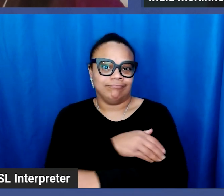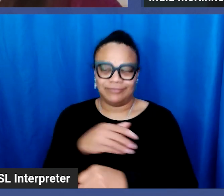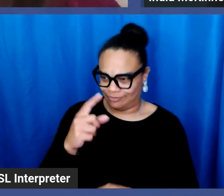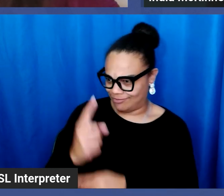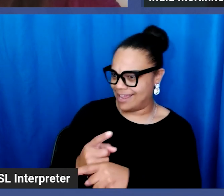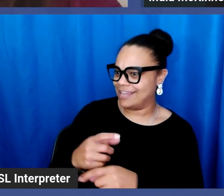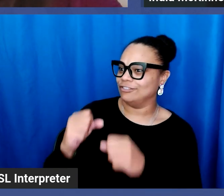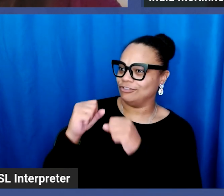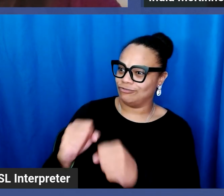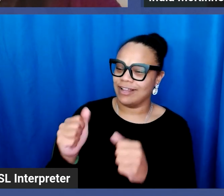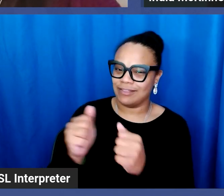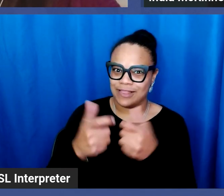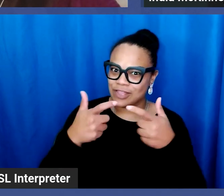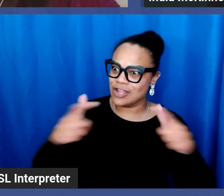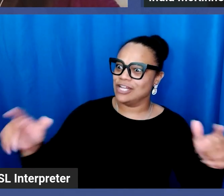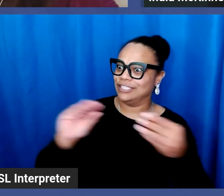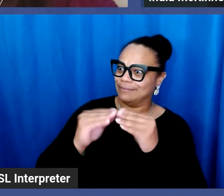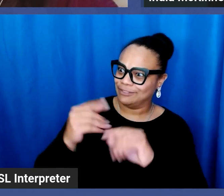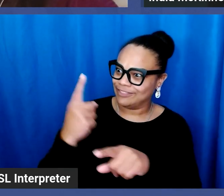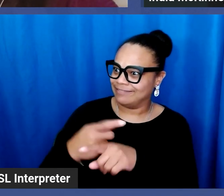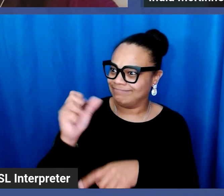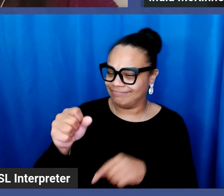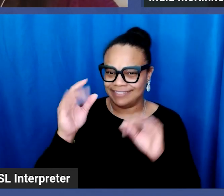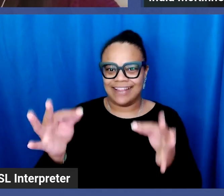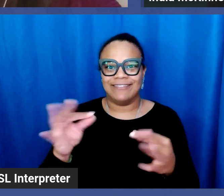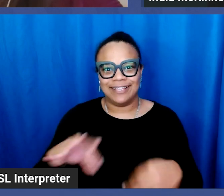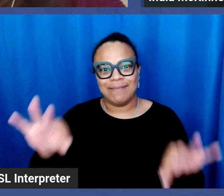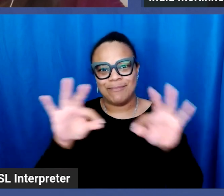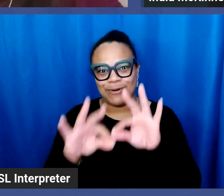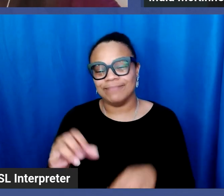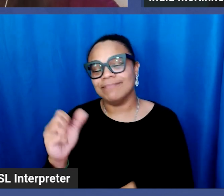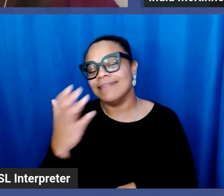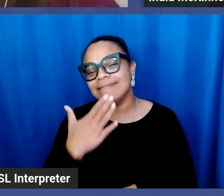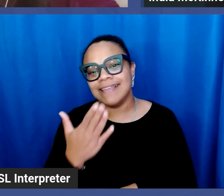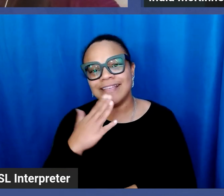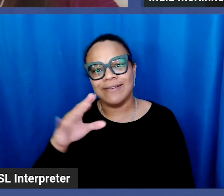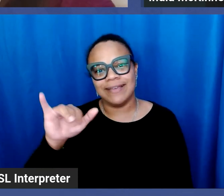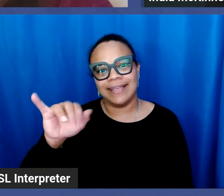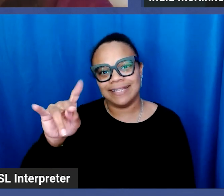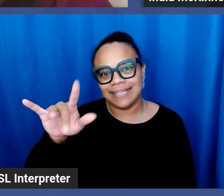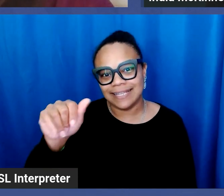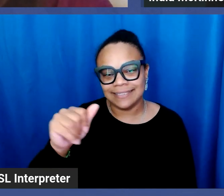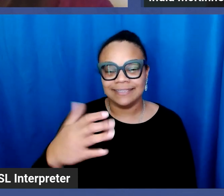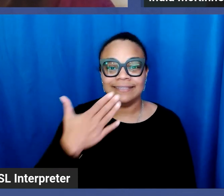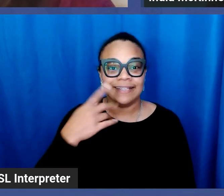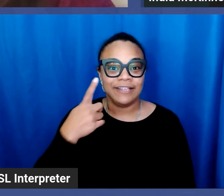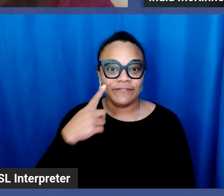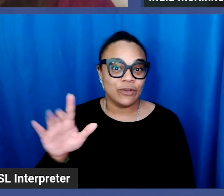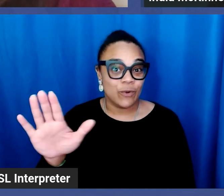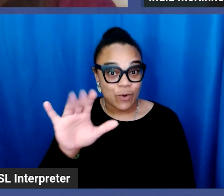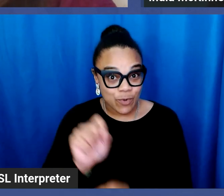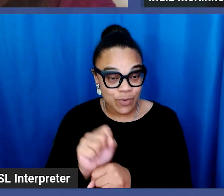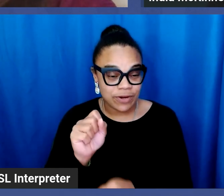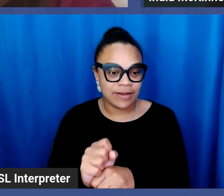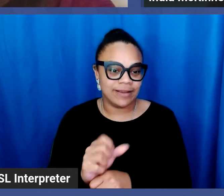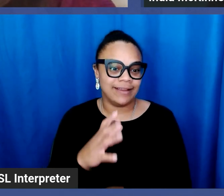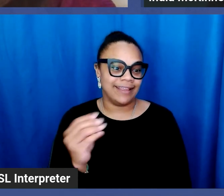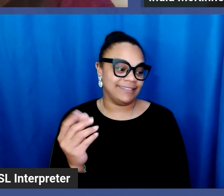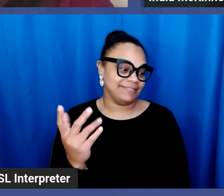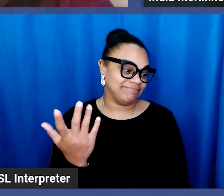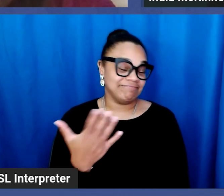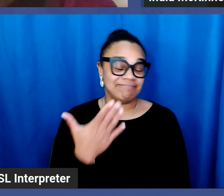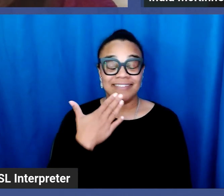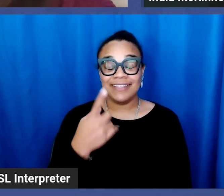numbers. Yes. For sure. It is definitely important. So thank you so much, India. Thank you for your work and